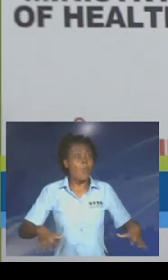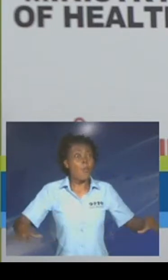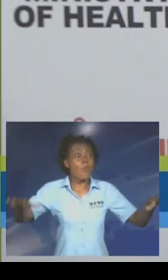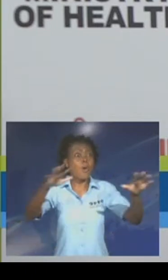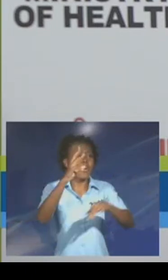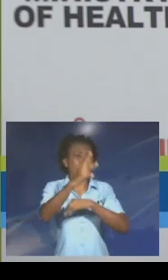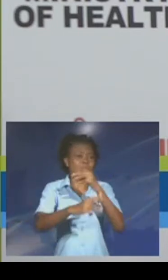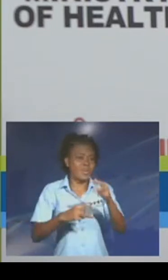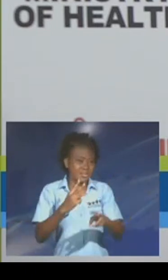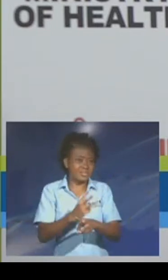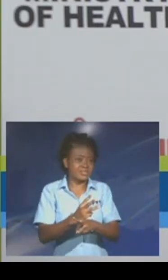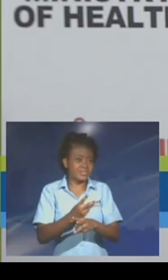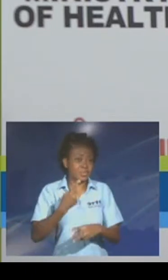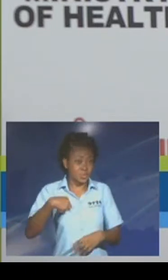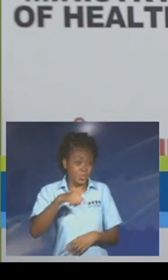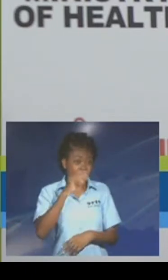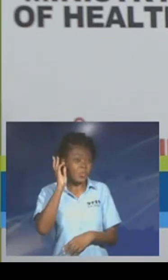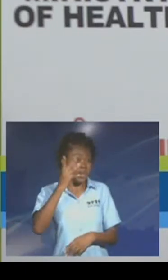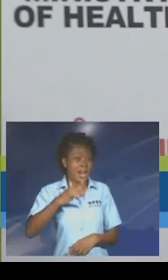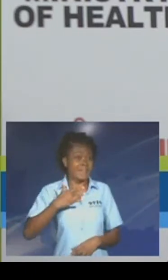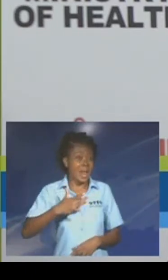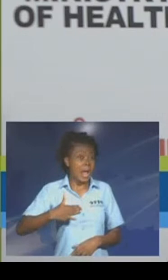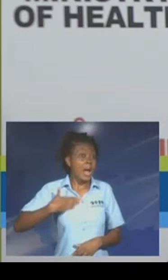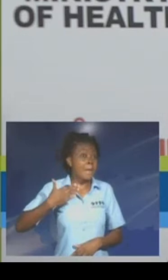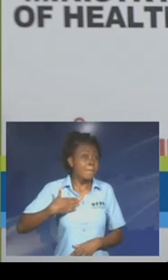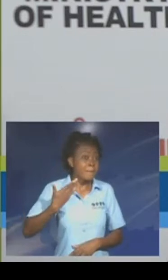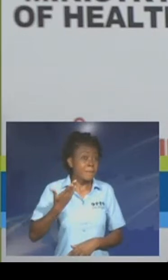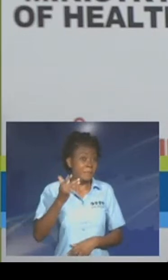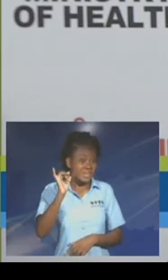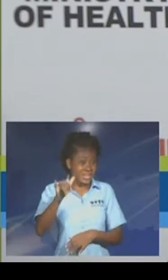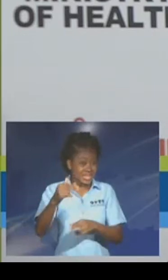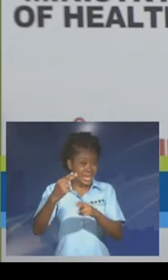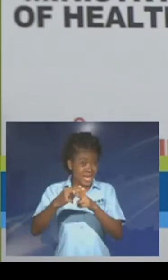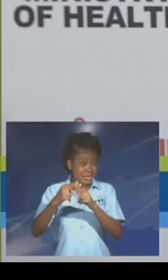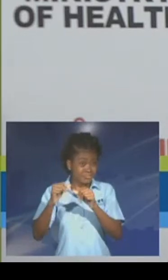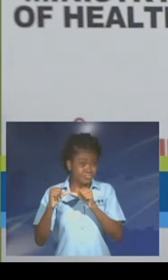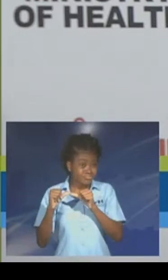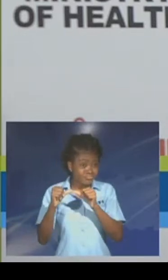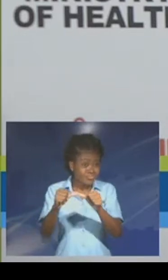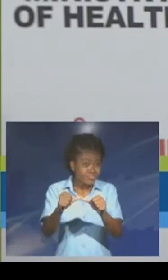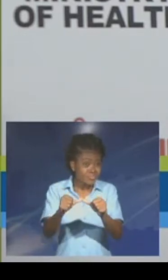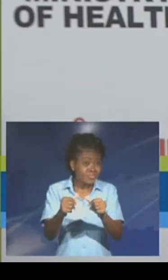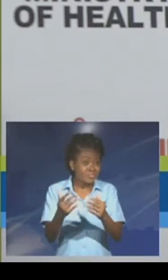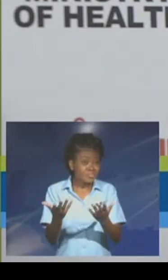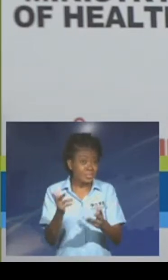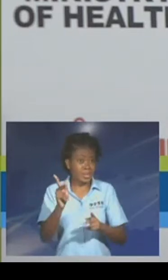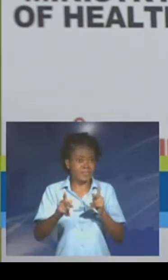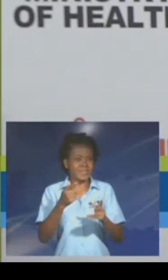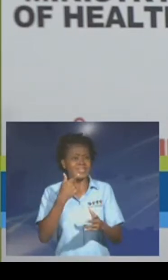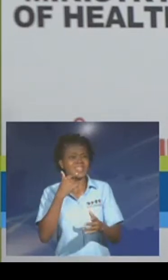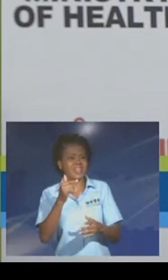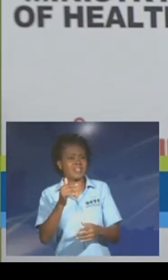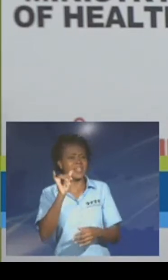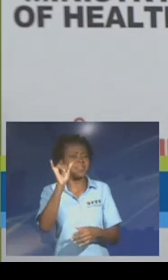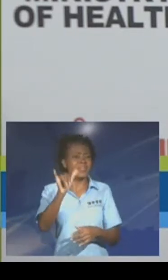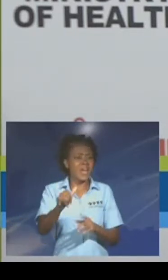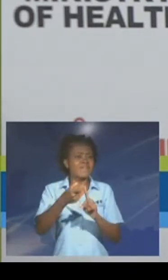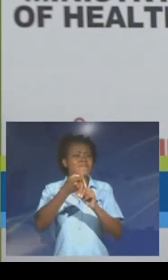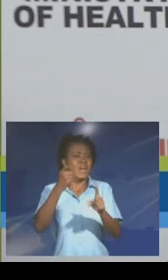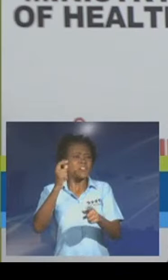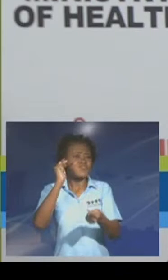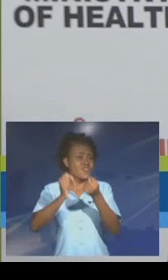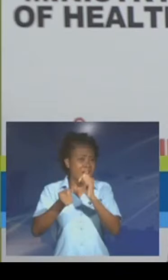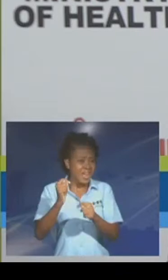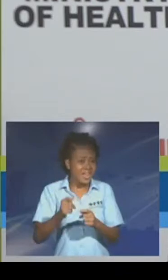I have also read the reports that you have read, and we must not stigmatize any person or group of